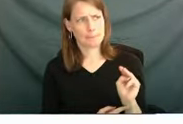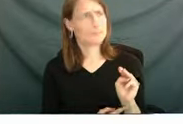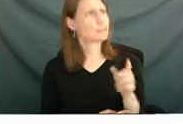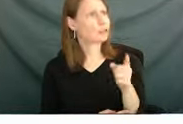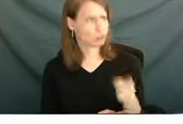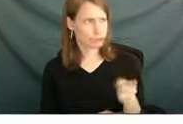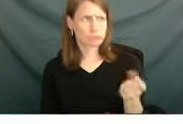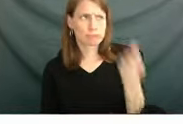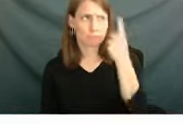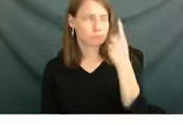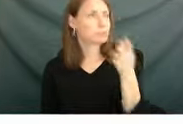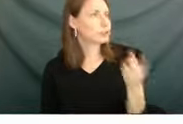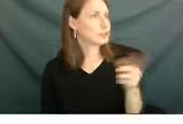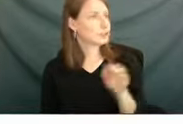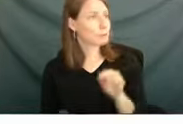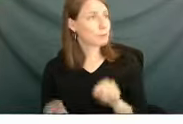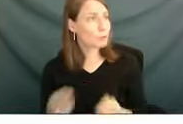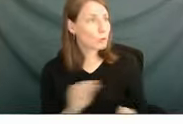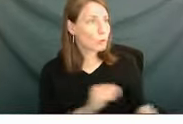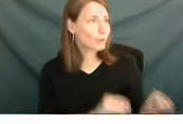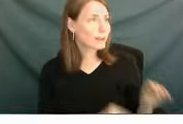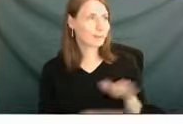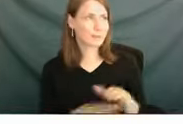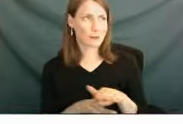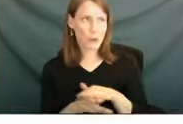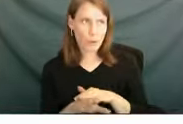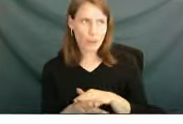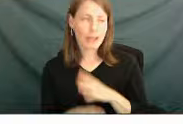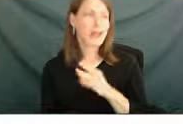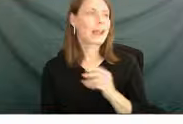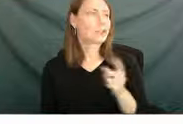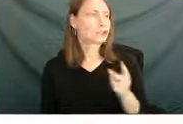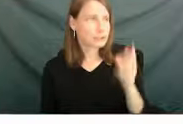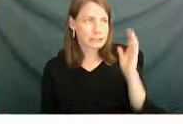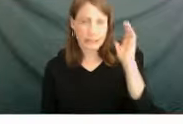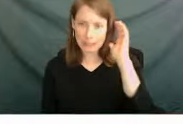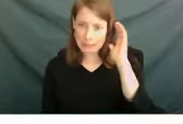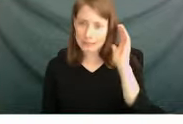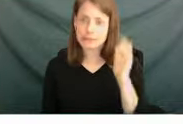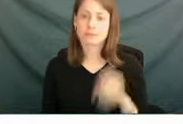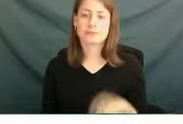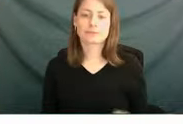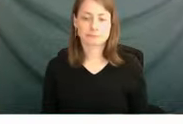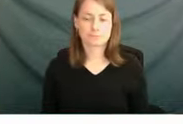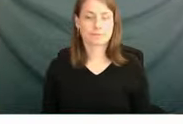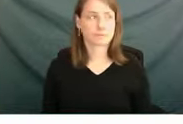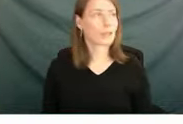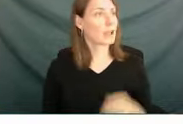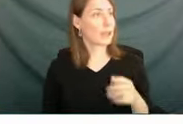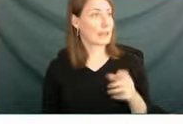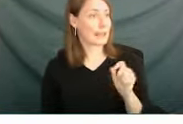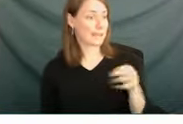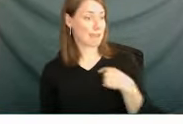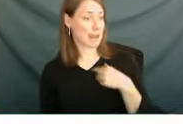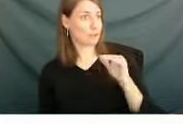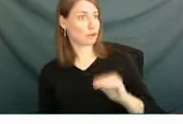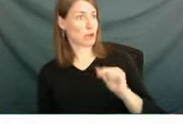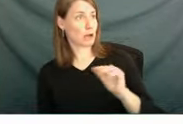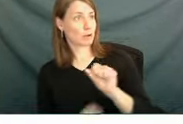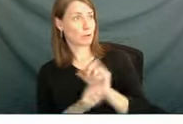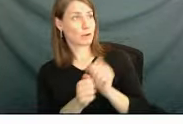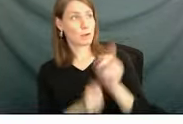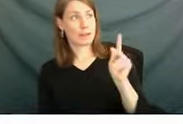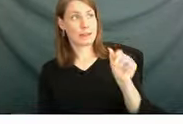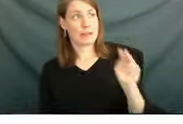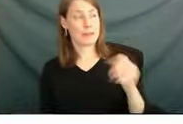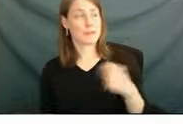working with her, yeah, I know I've got time to find a solution. See, this was one of my original points, that I'm sort of so busy thinking of something